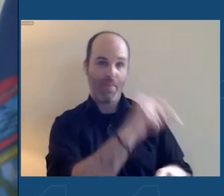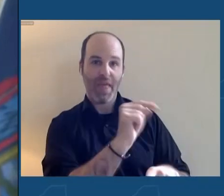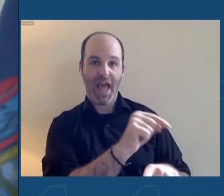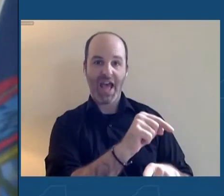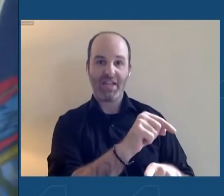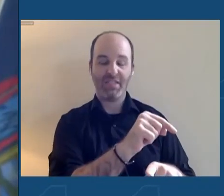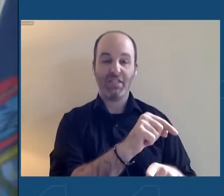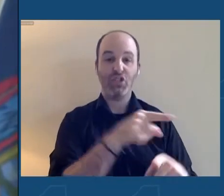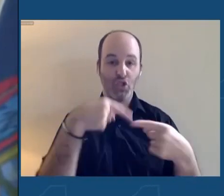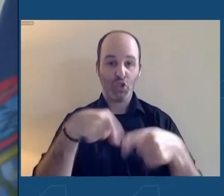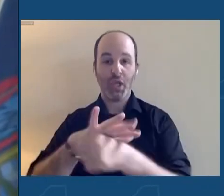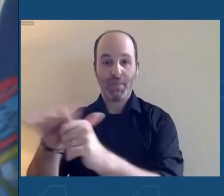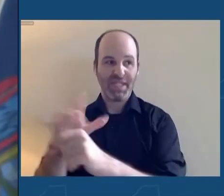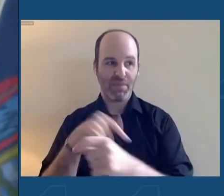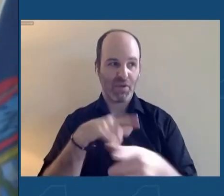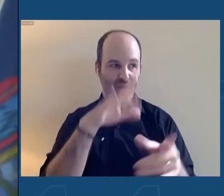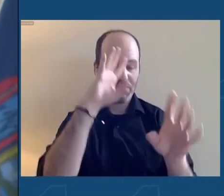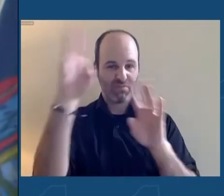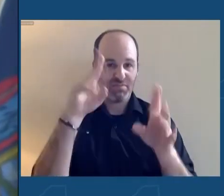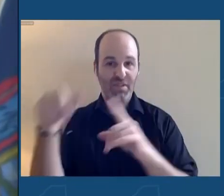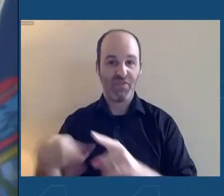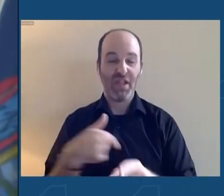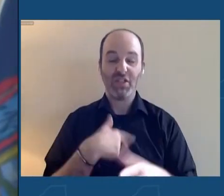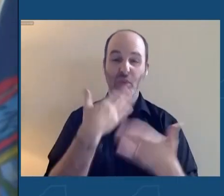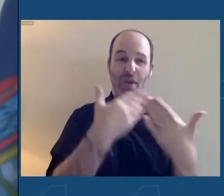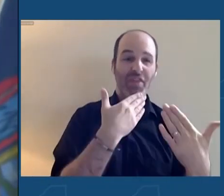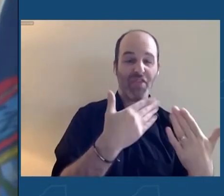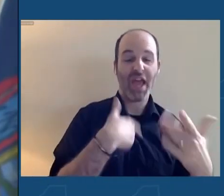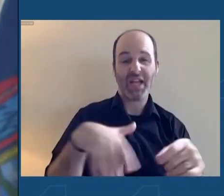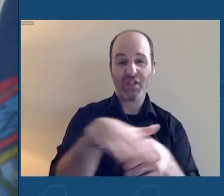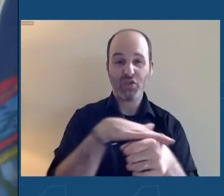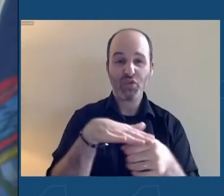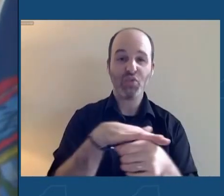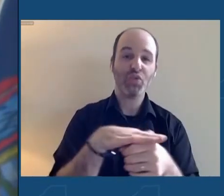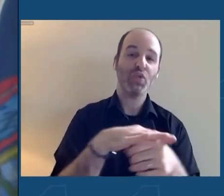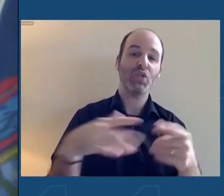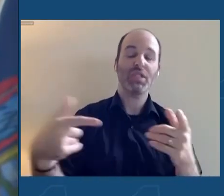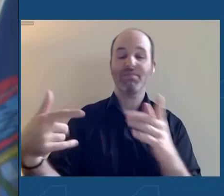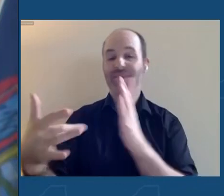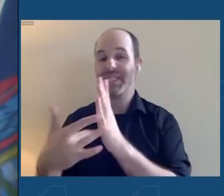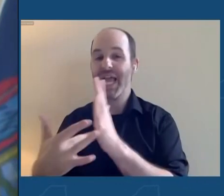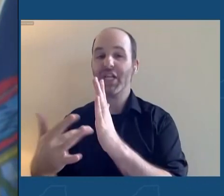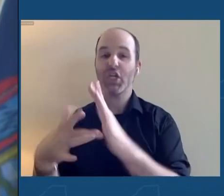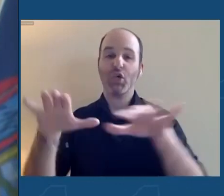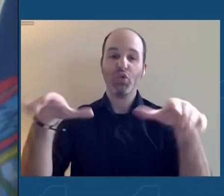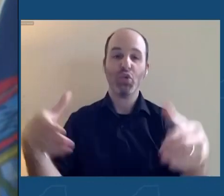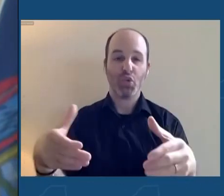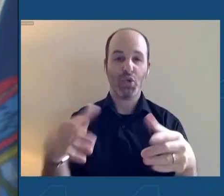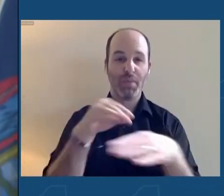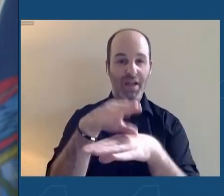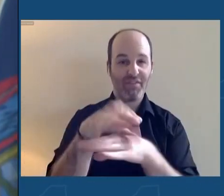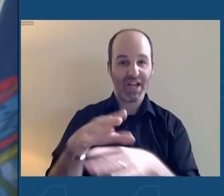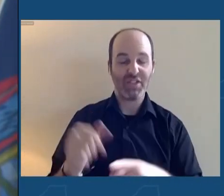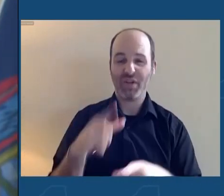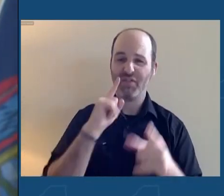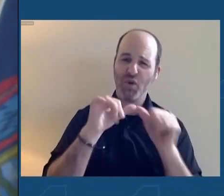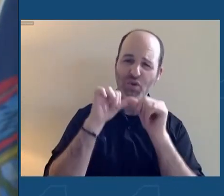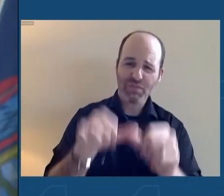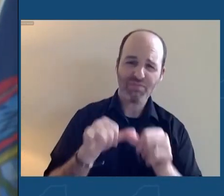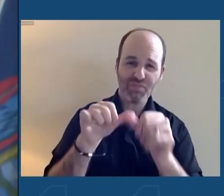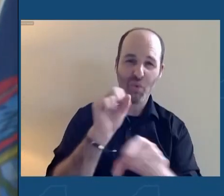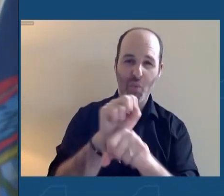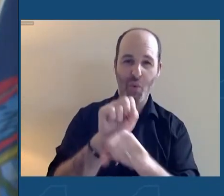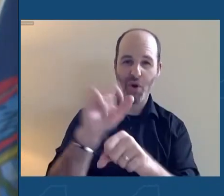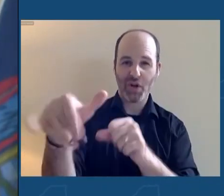members of our technical and regional advisory group for your guidance and for your continuing work on that master